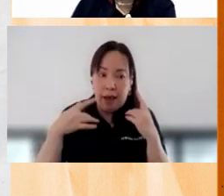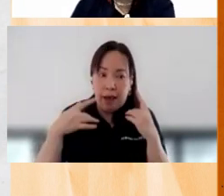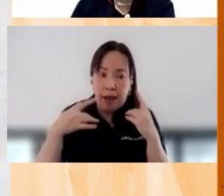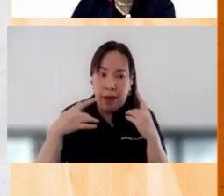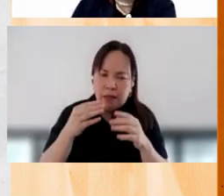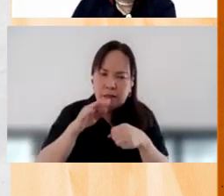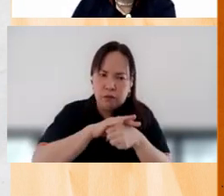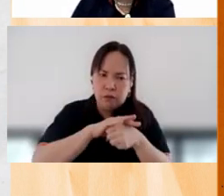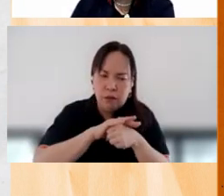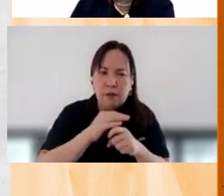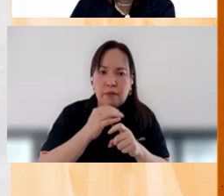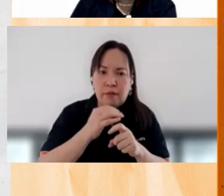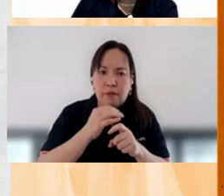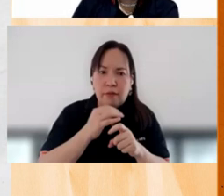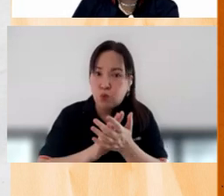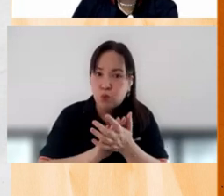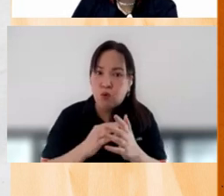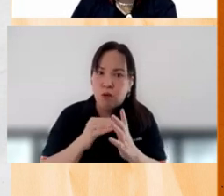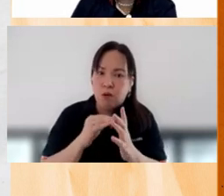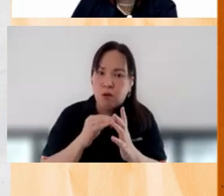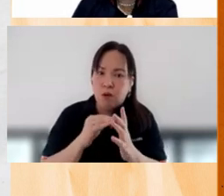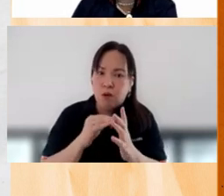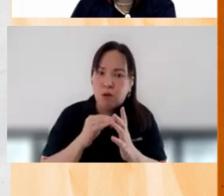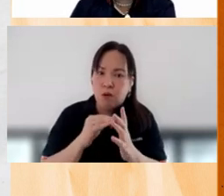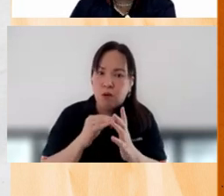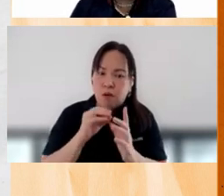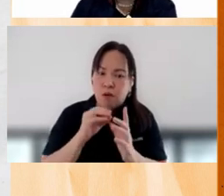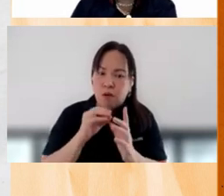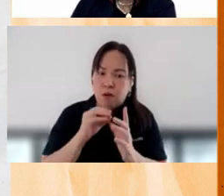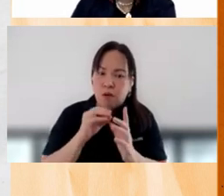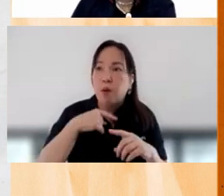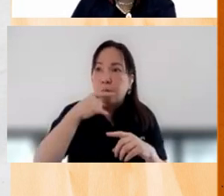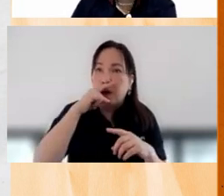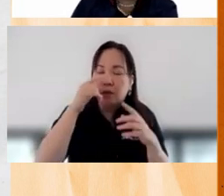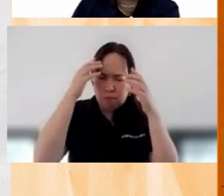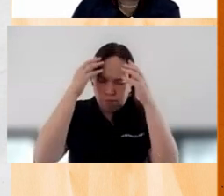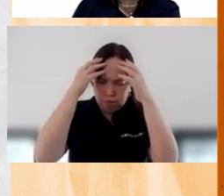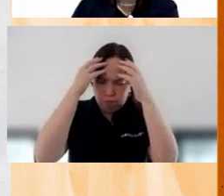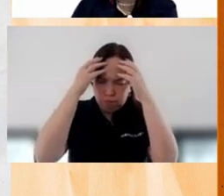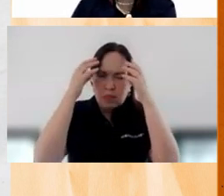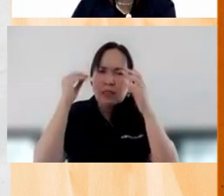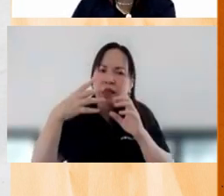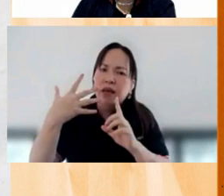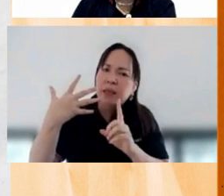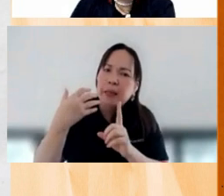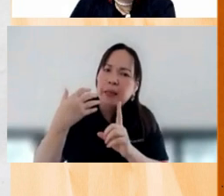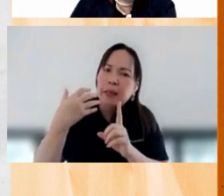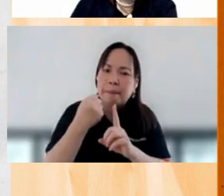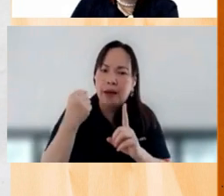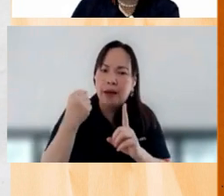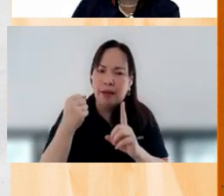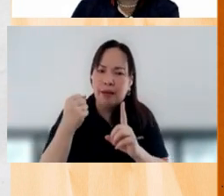of toxic stress on the brain, no, they, like I said, it can impair their ability to be ready for